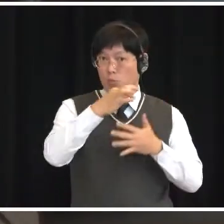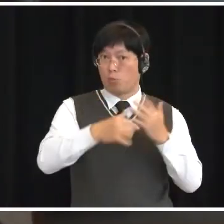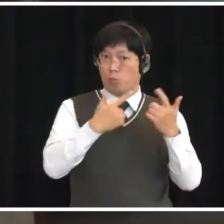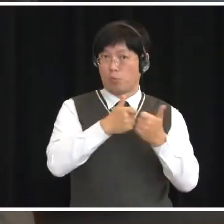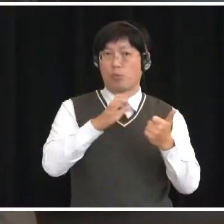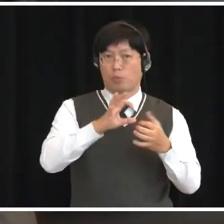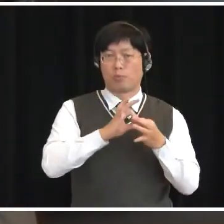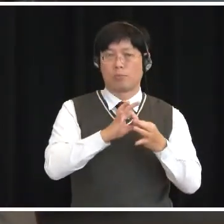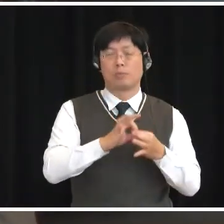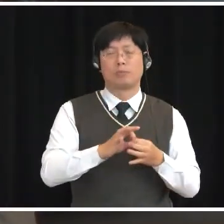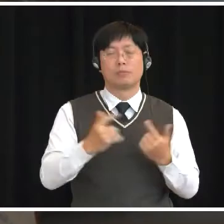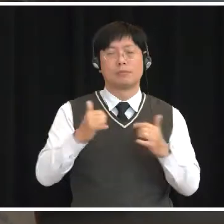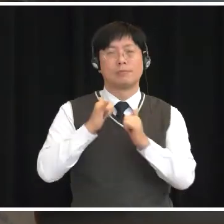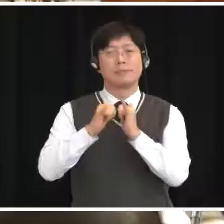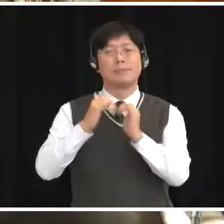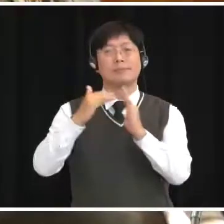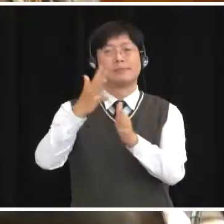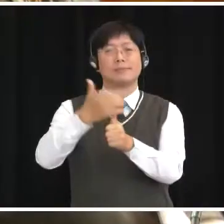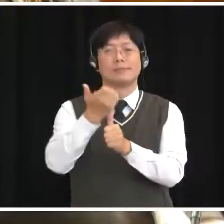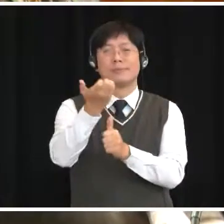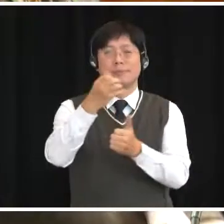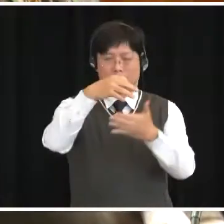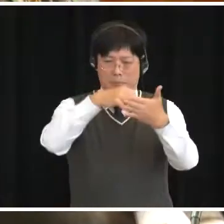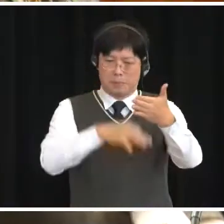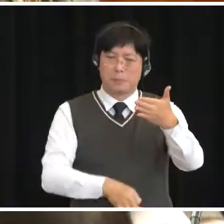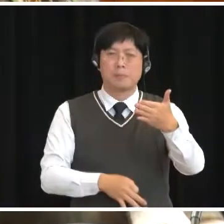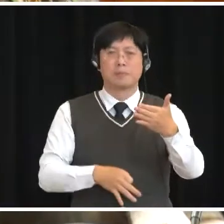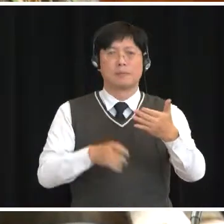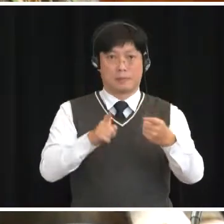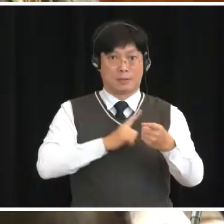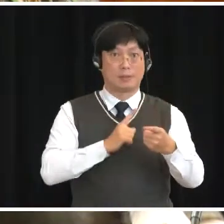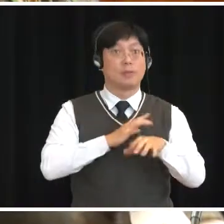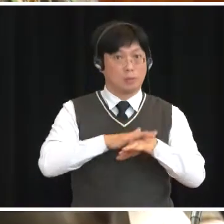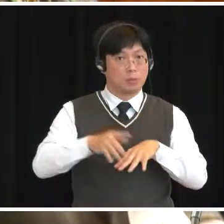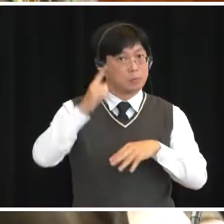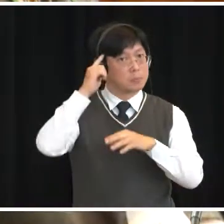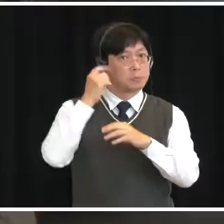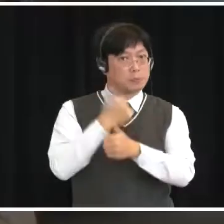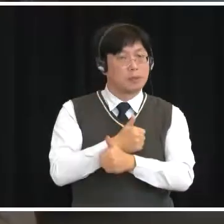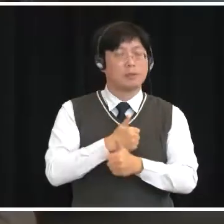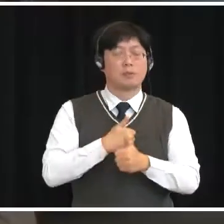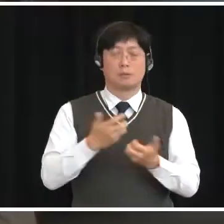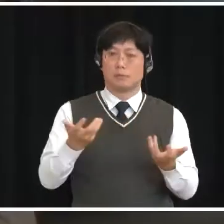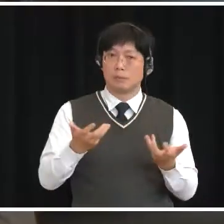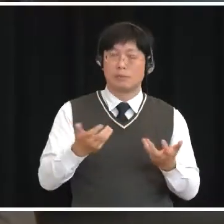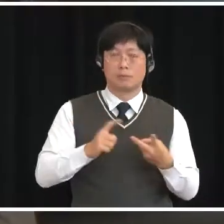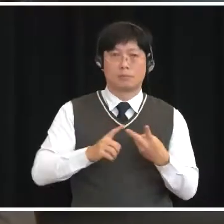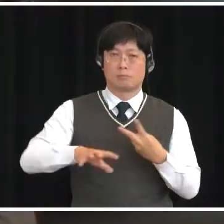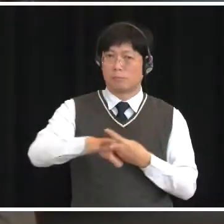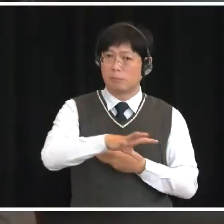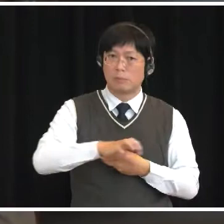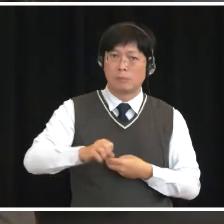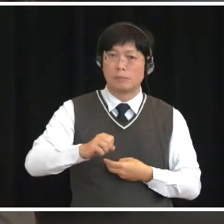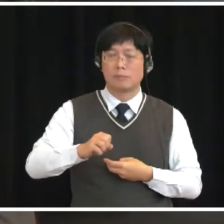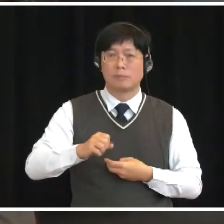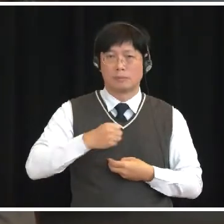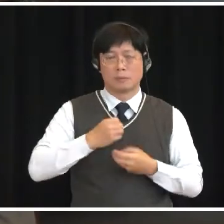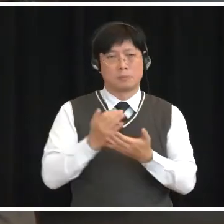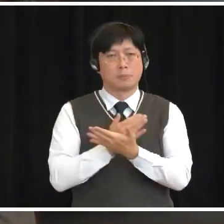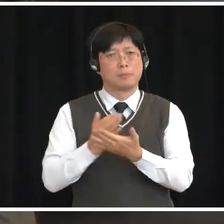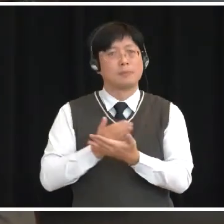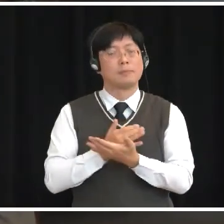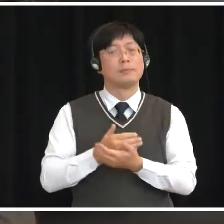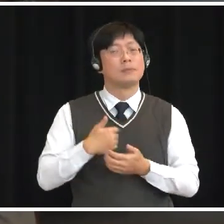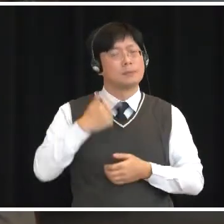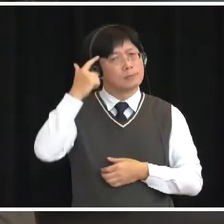of factors and talked about a comprehensive analysis. My question is, do you have official guidelines that actually inform